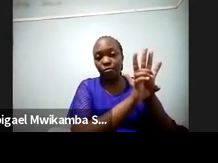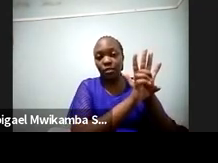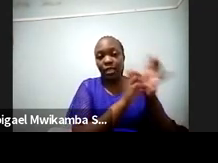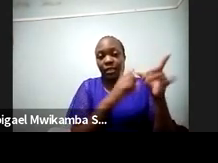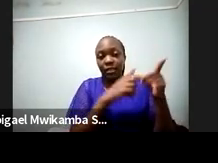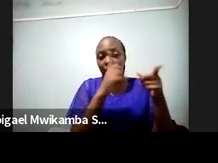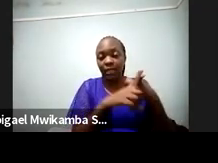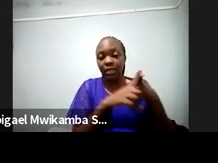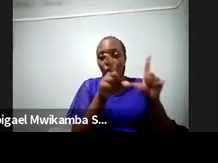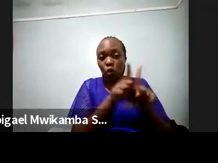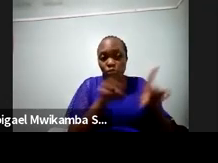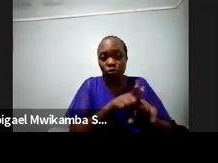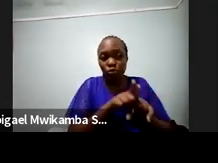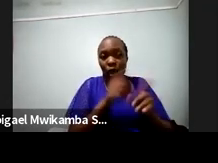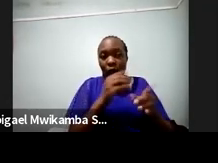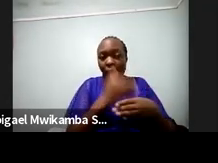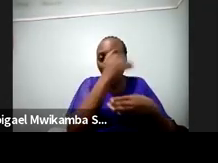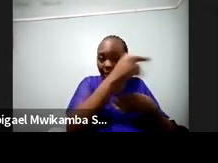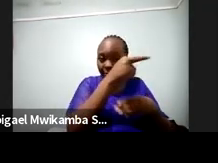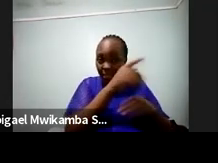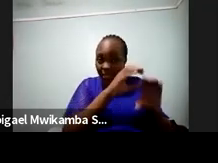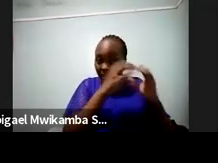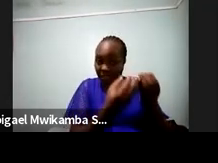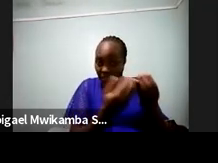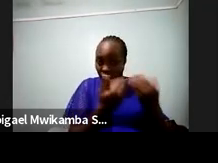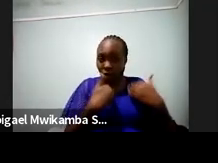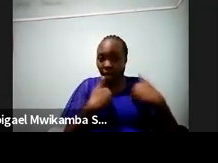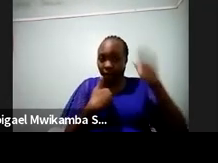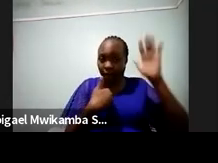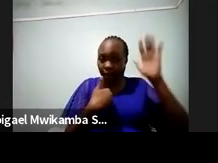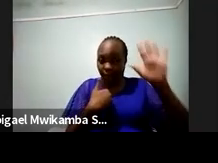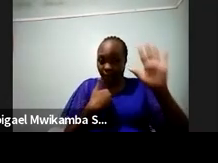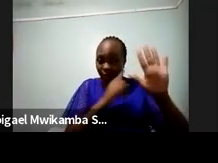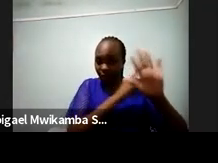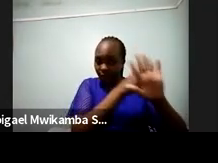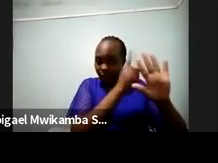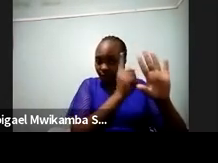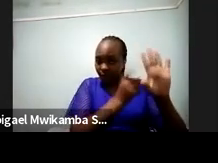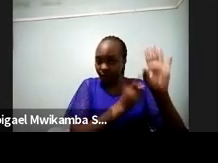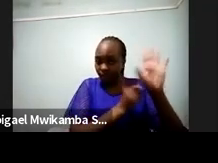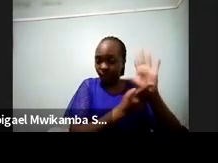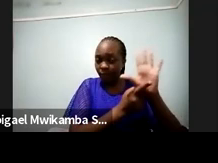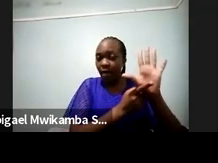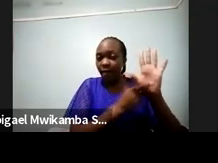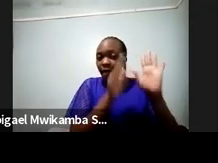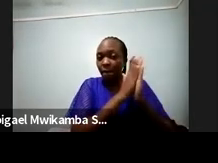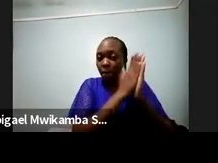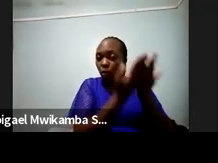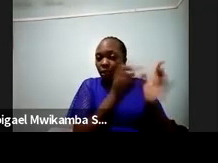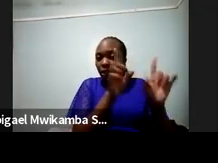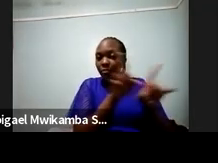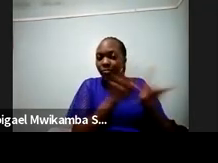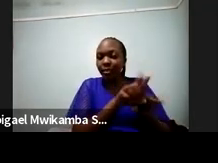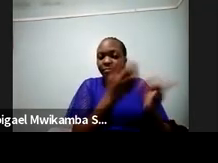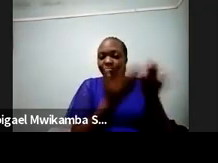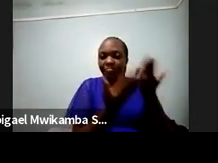read. So before we finish, I'll highlight those books, and I have some material for you to read that is going to